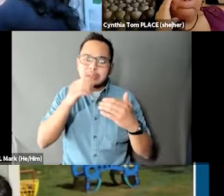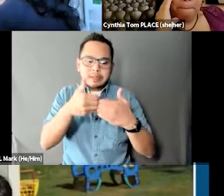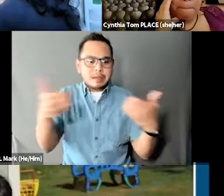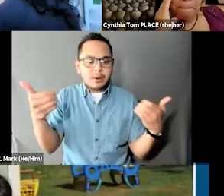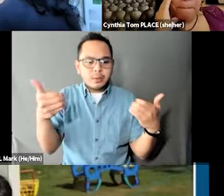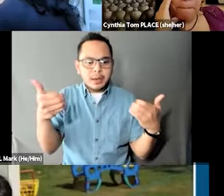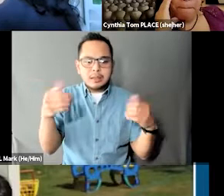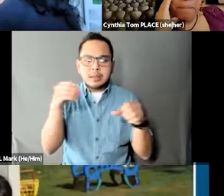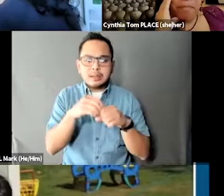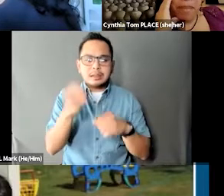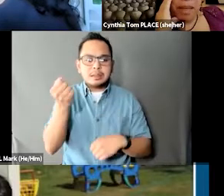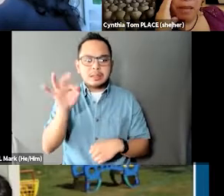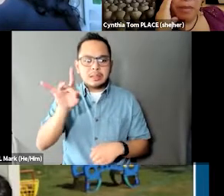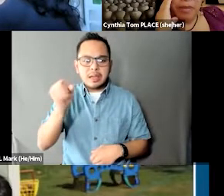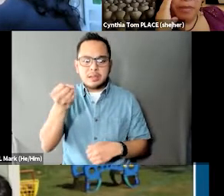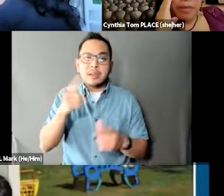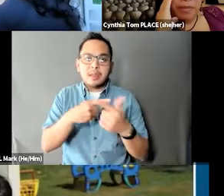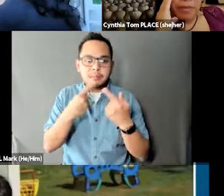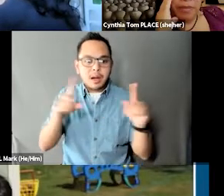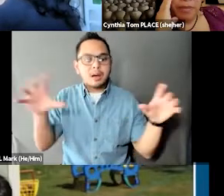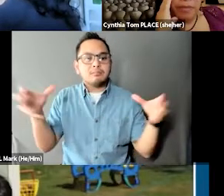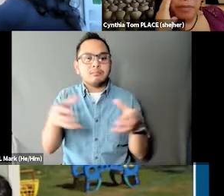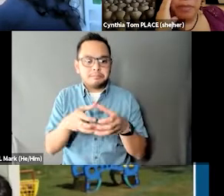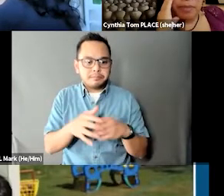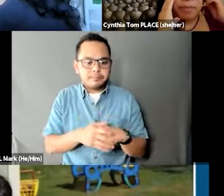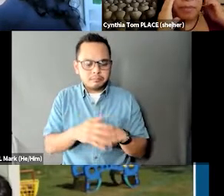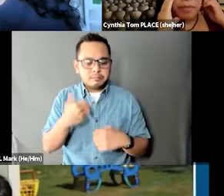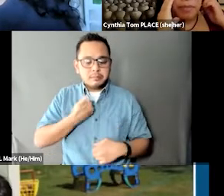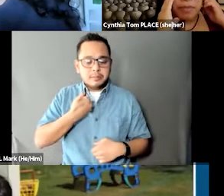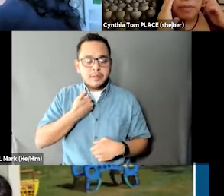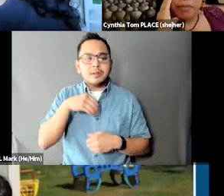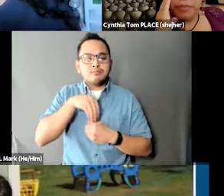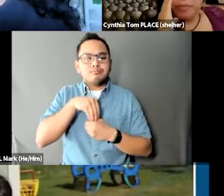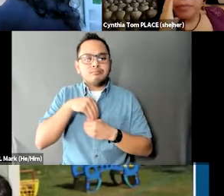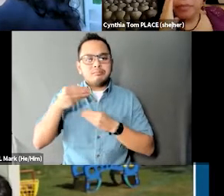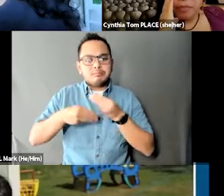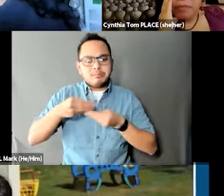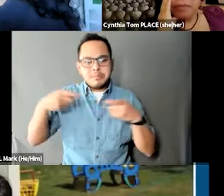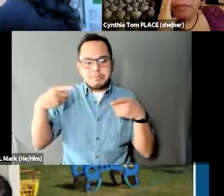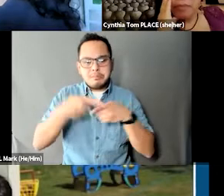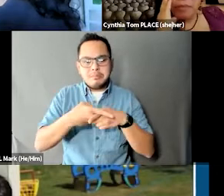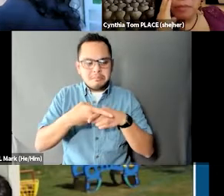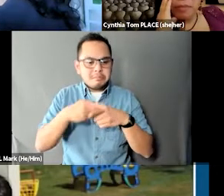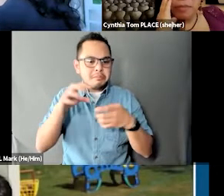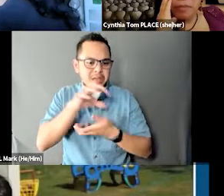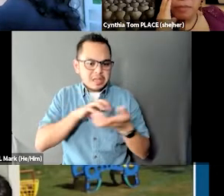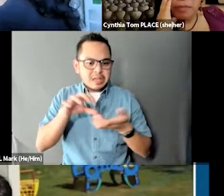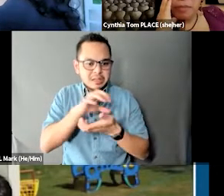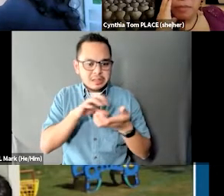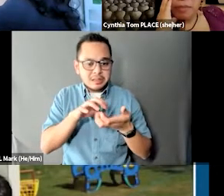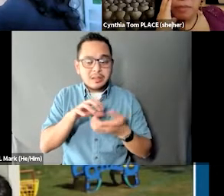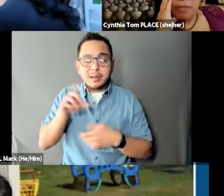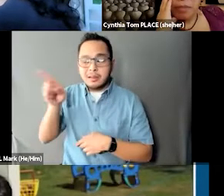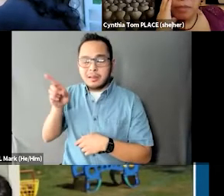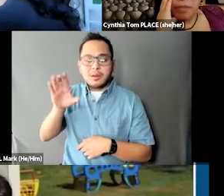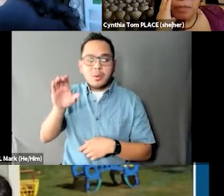1980s. We're mixed race. Our maternal bloodline comes from the Powhatan Confederacy, which is a group of